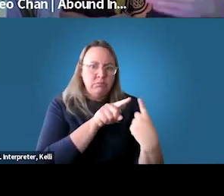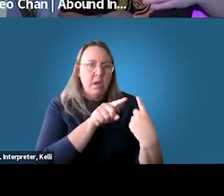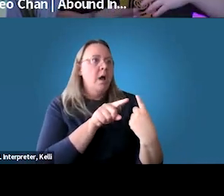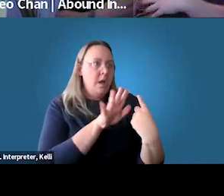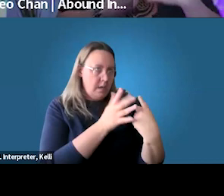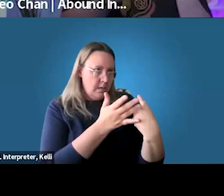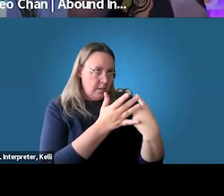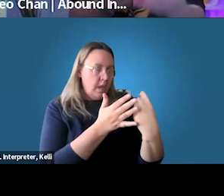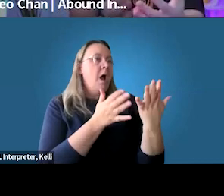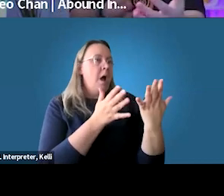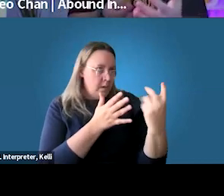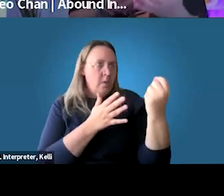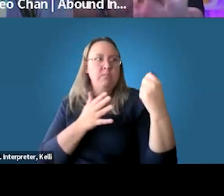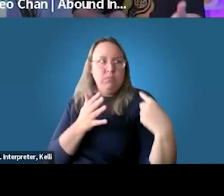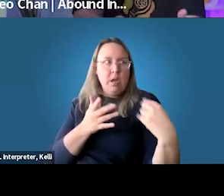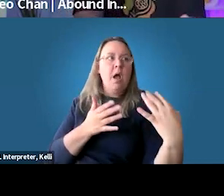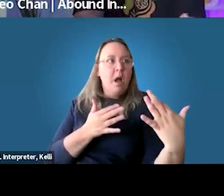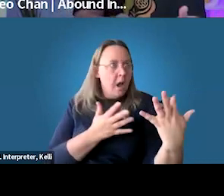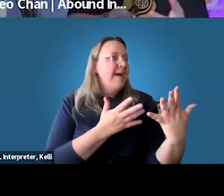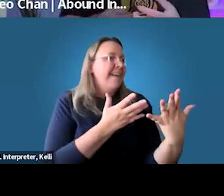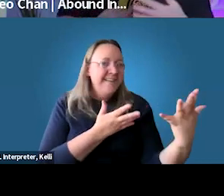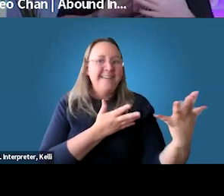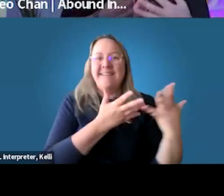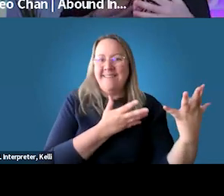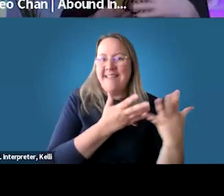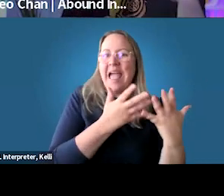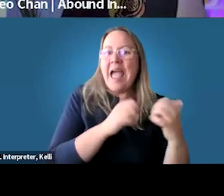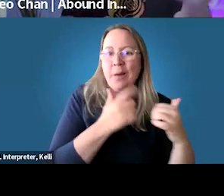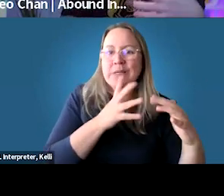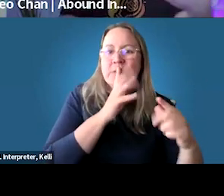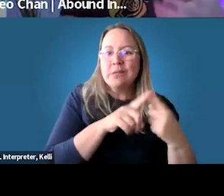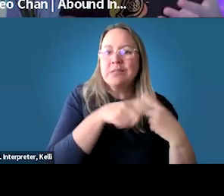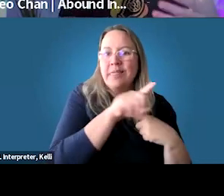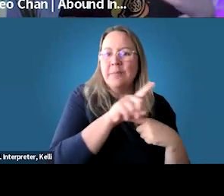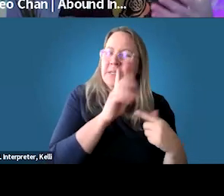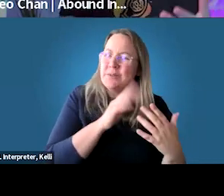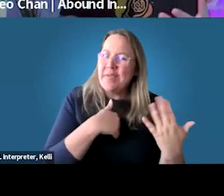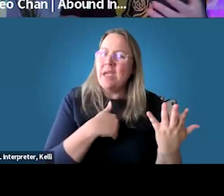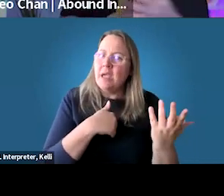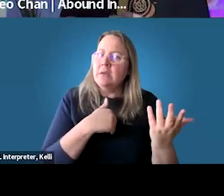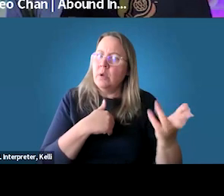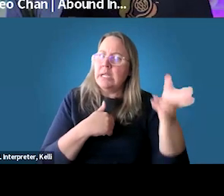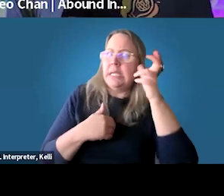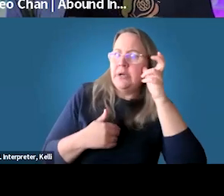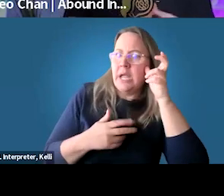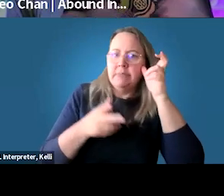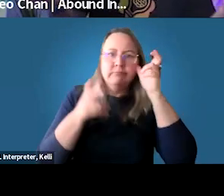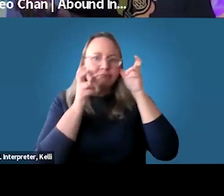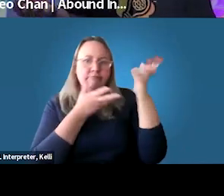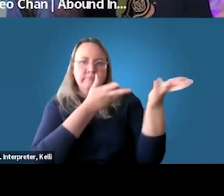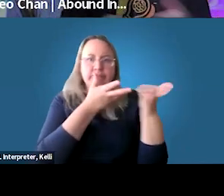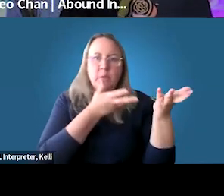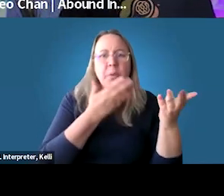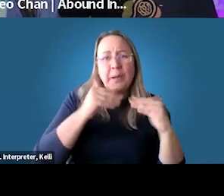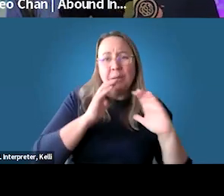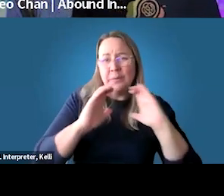receive it. And so empathy helps us to understand what they would need, how we can speak with them so it's received in a way that they want to hear, right? And we want